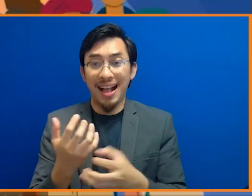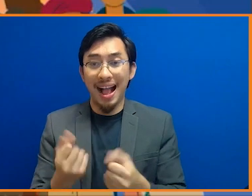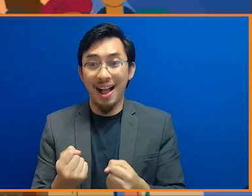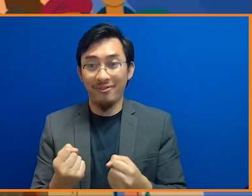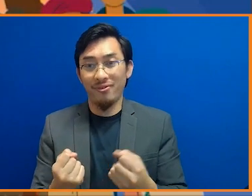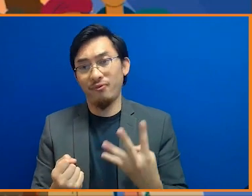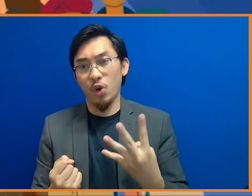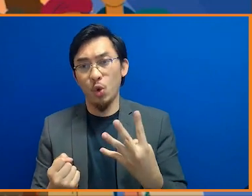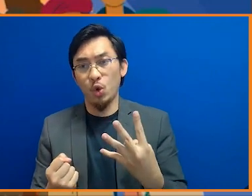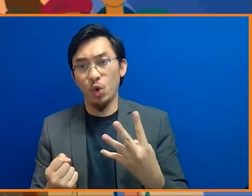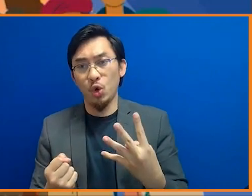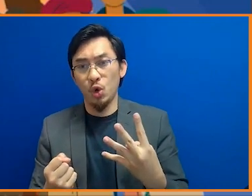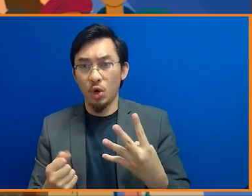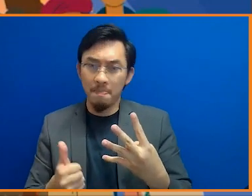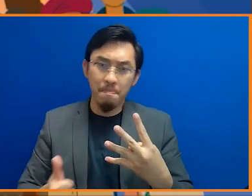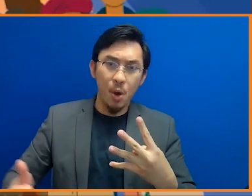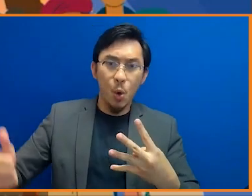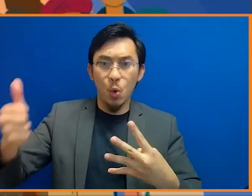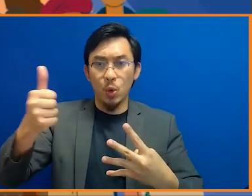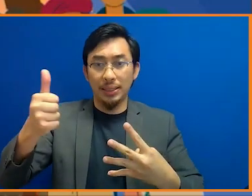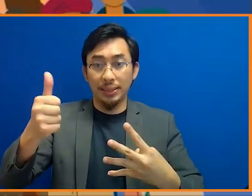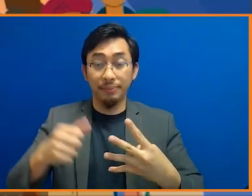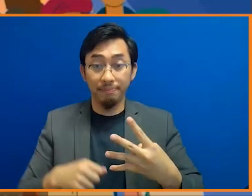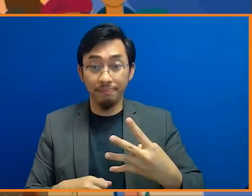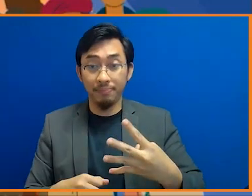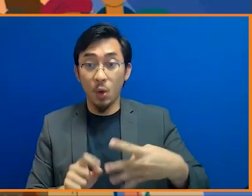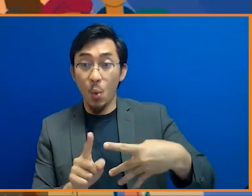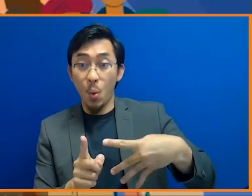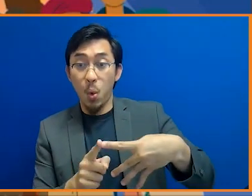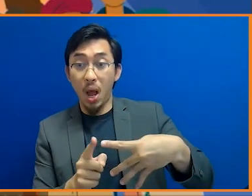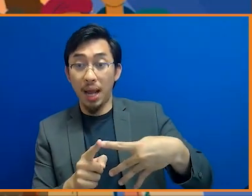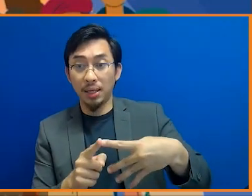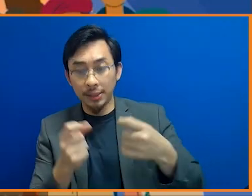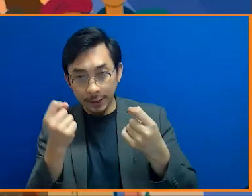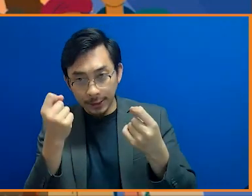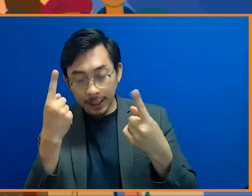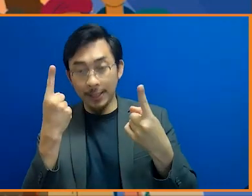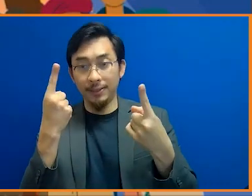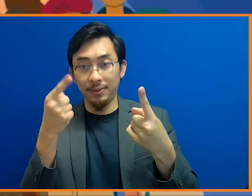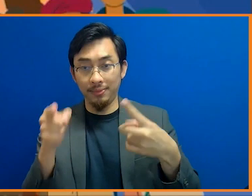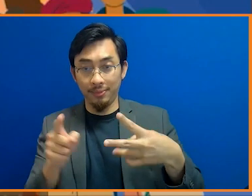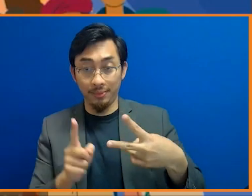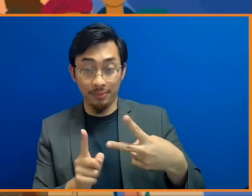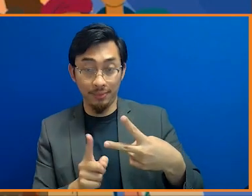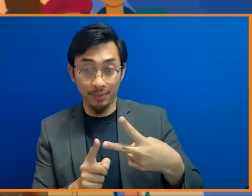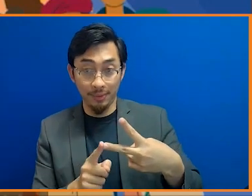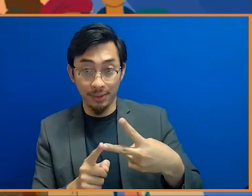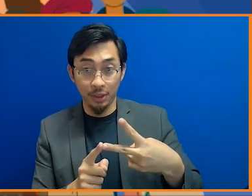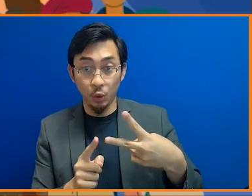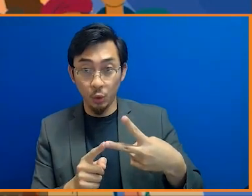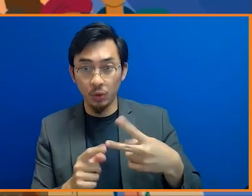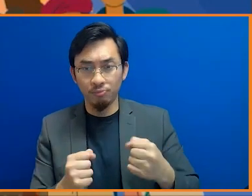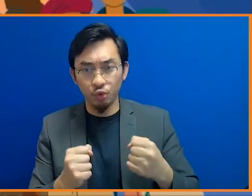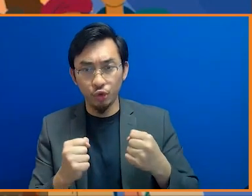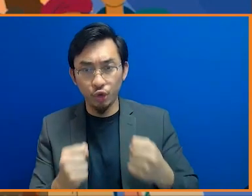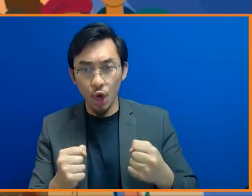This framework has four priorities. Priority one, understanding disaster risk. And number two, strengthening